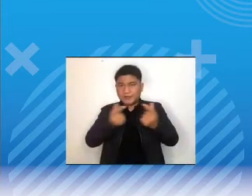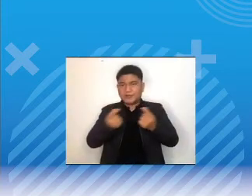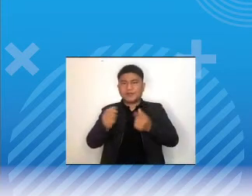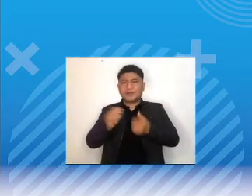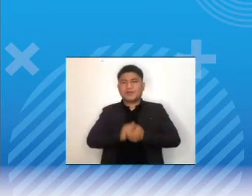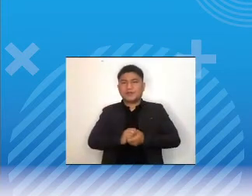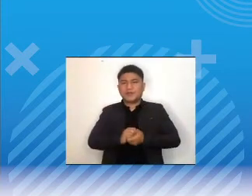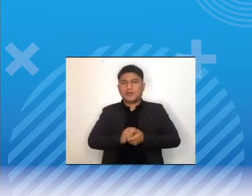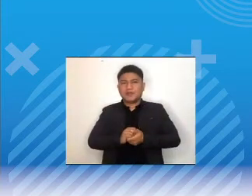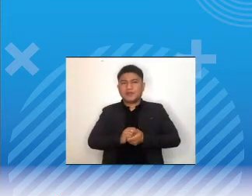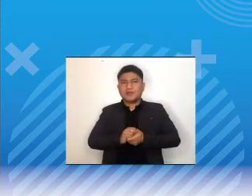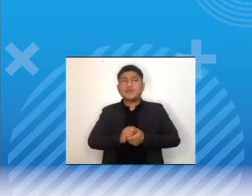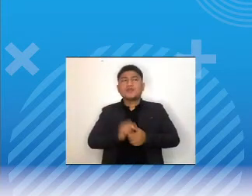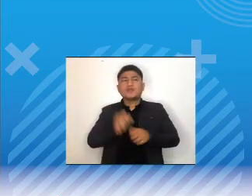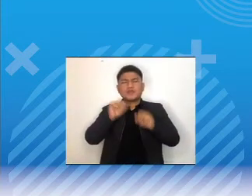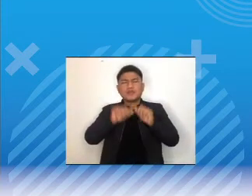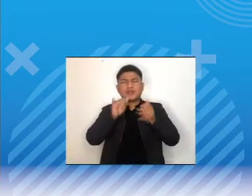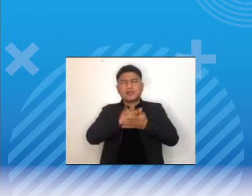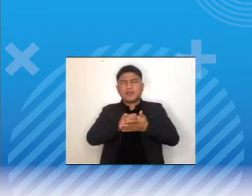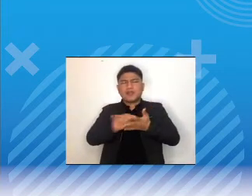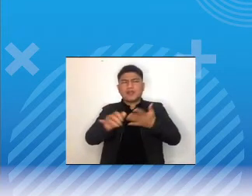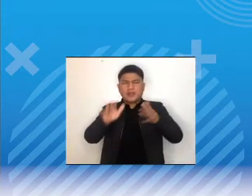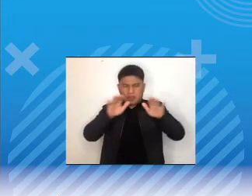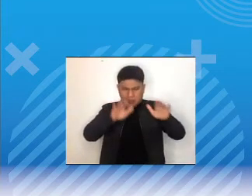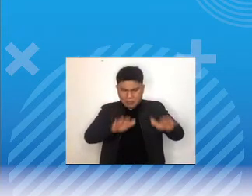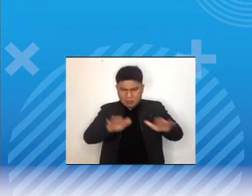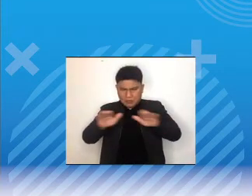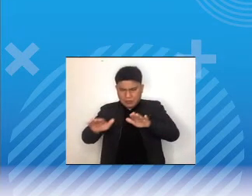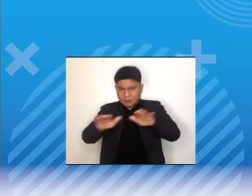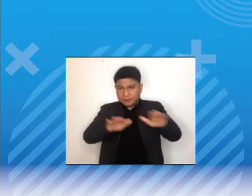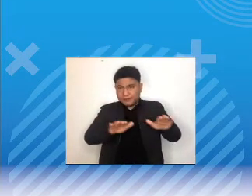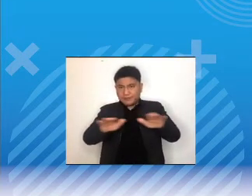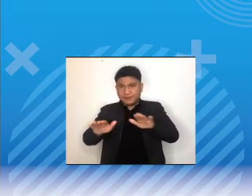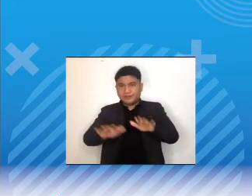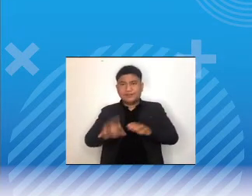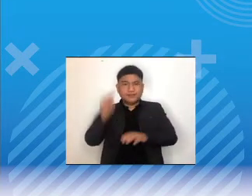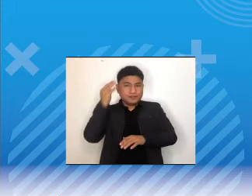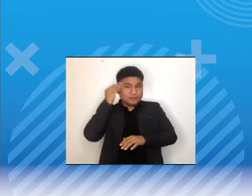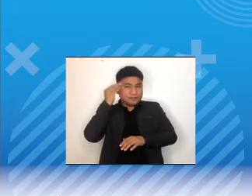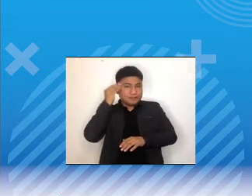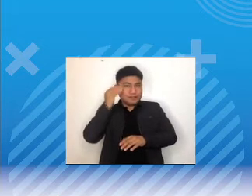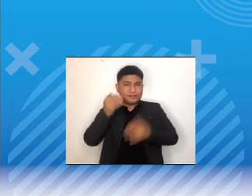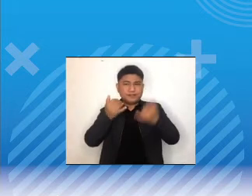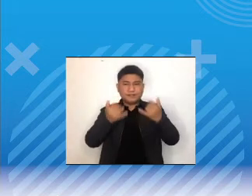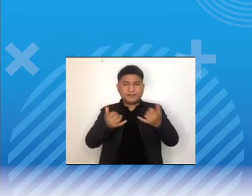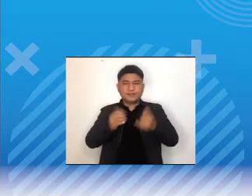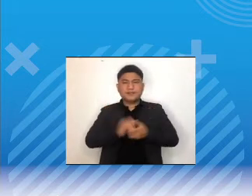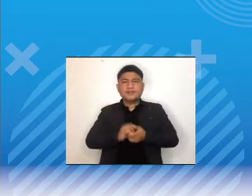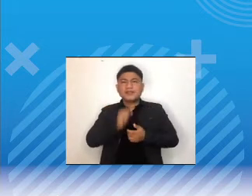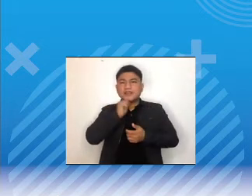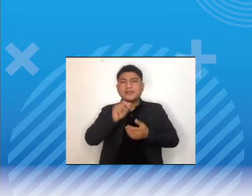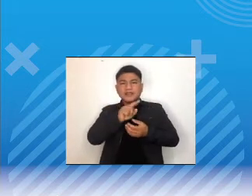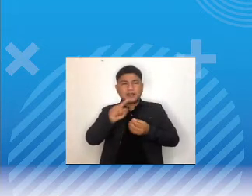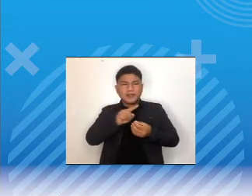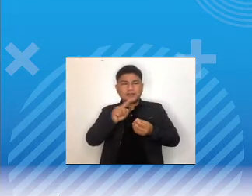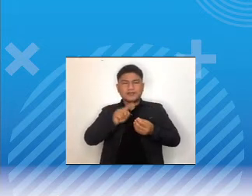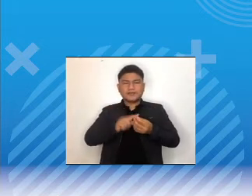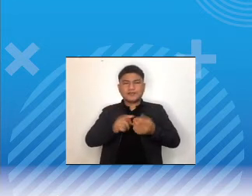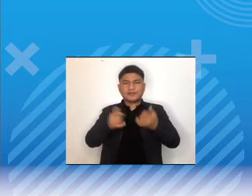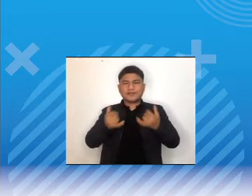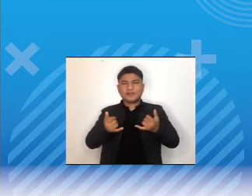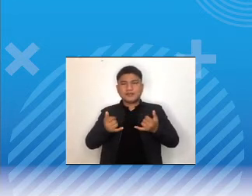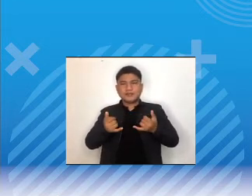actually condition our mind. So if you think about it, mindfulness is not about breathing. It's actually